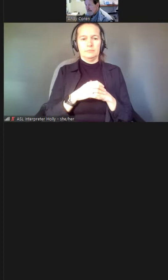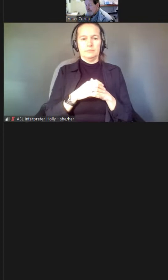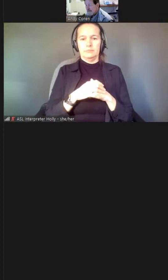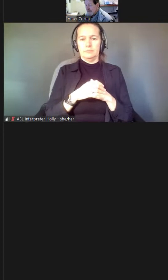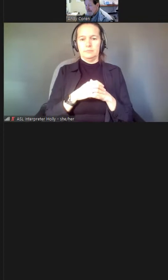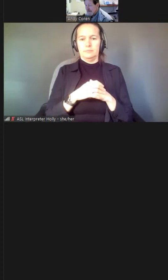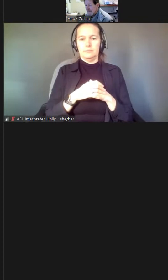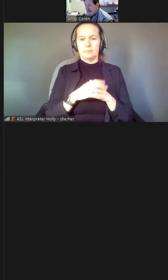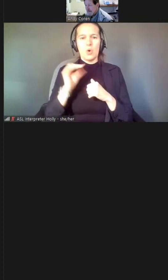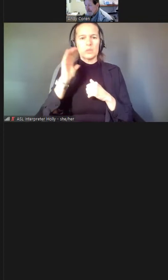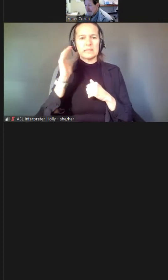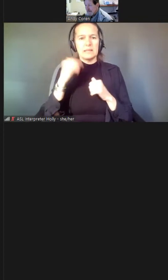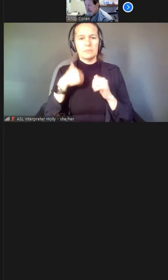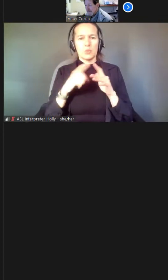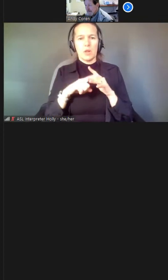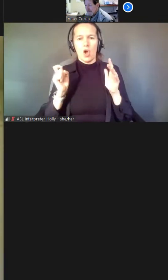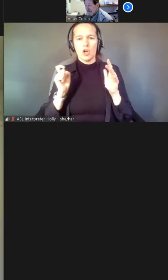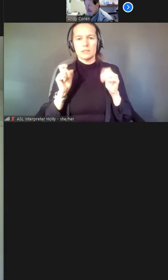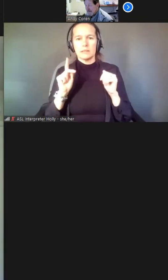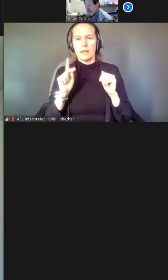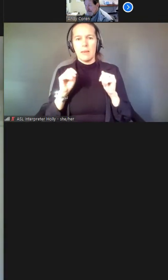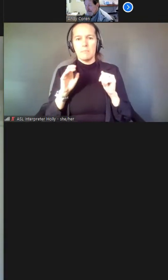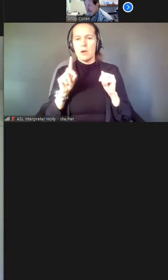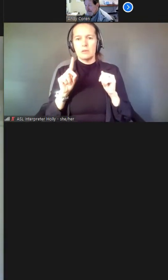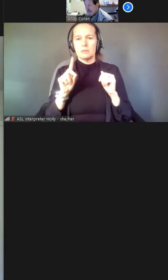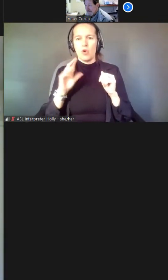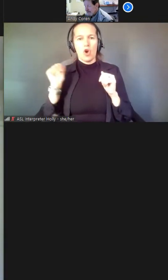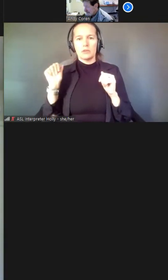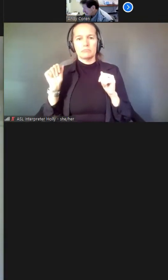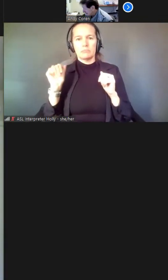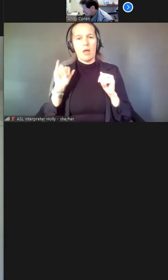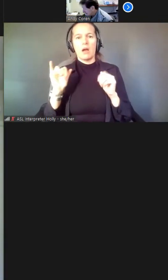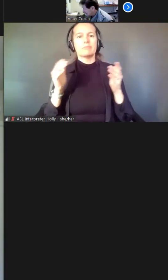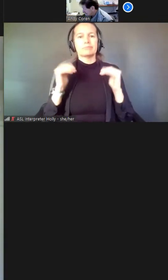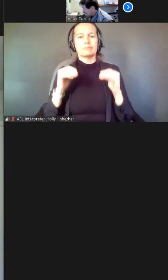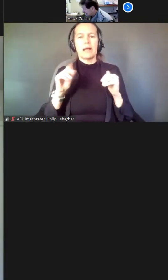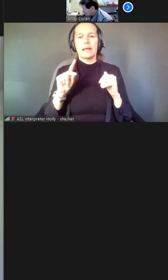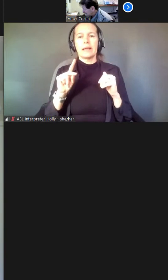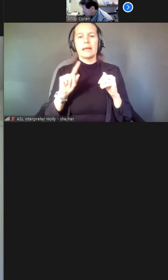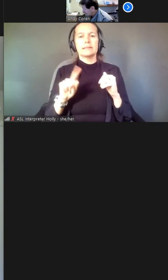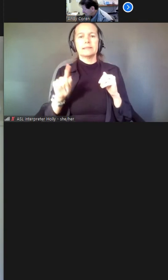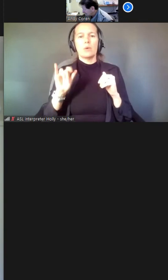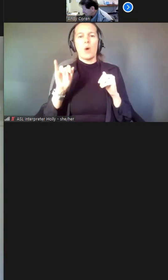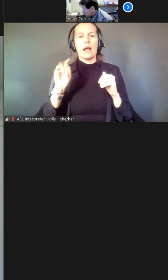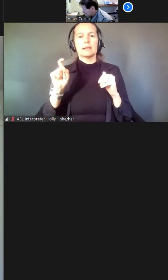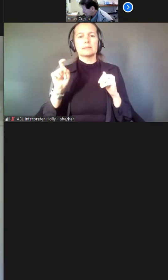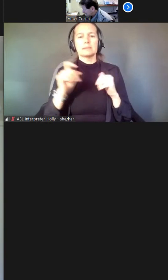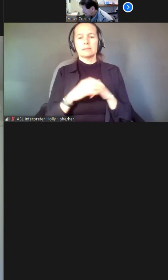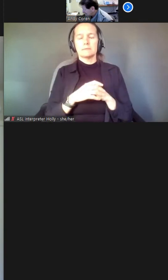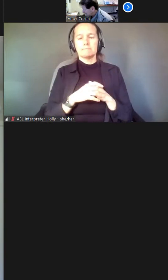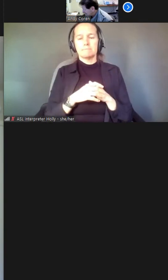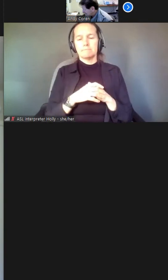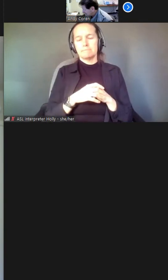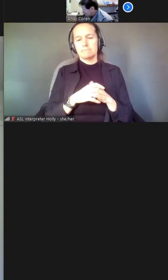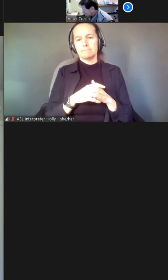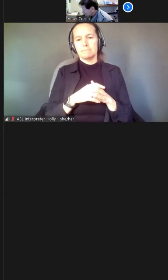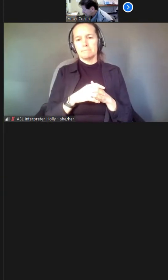Oh, looks like we may have lost them. So let's move on to KZYX. Hopefully we'll get back.